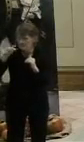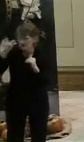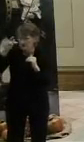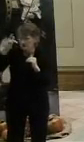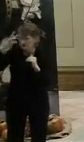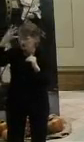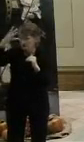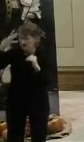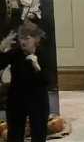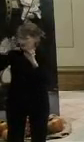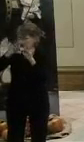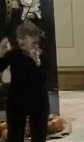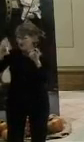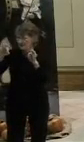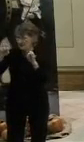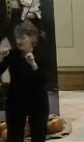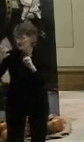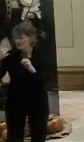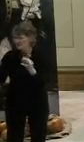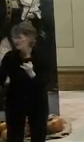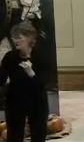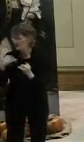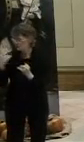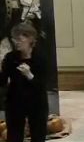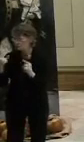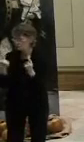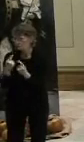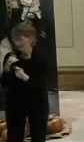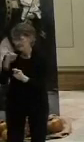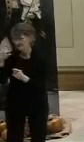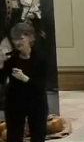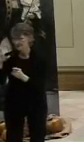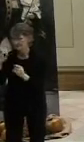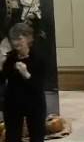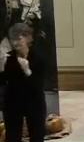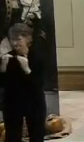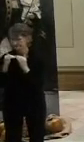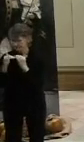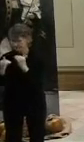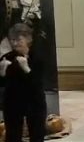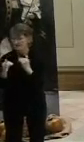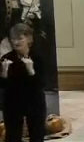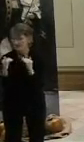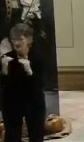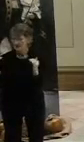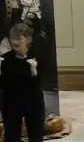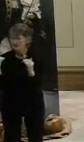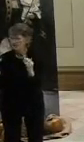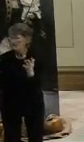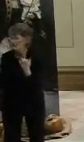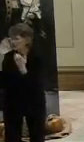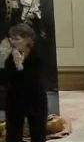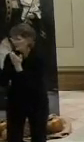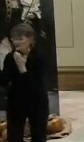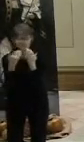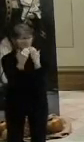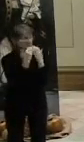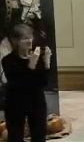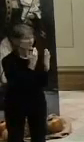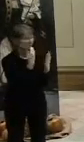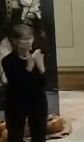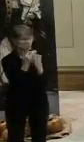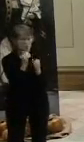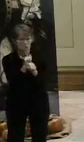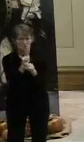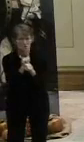4th degree is the honor guard, and that's another degree. And so I just want to thank them for their good work. Some of you who can't